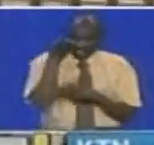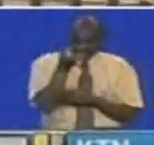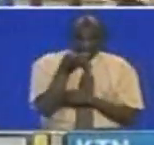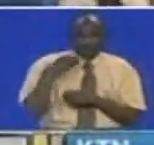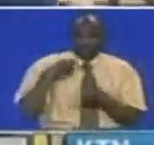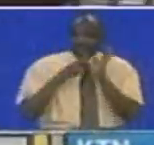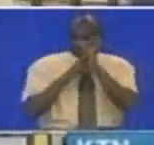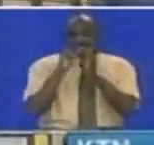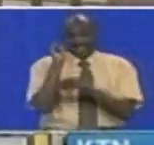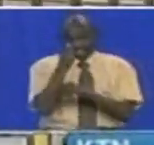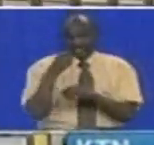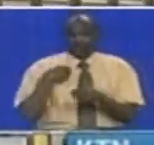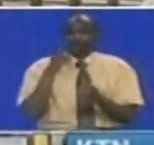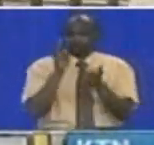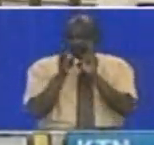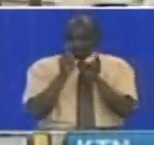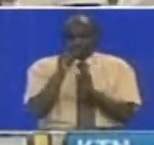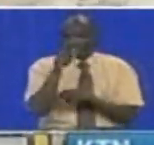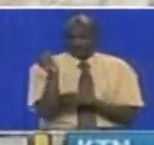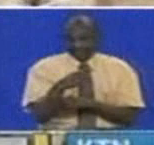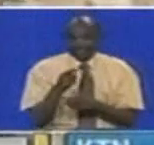the 22nd of this month.